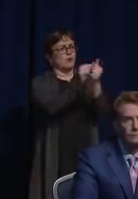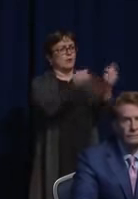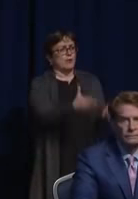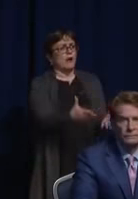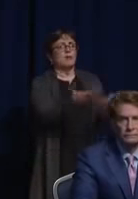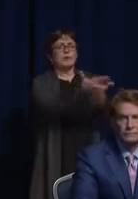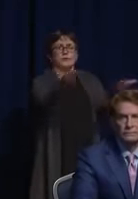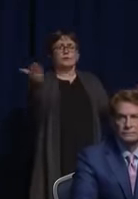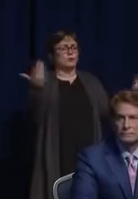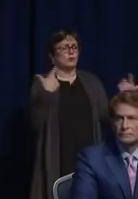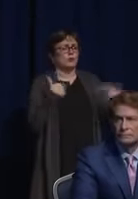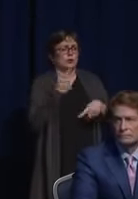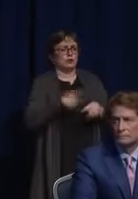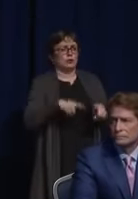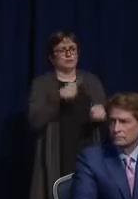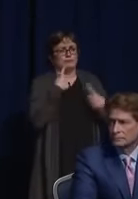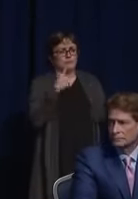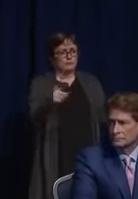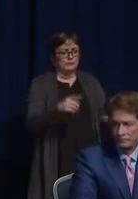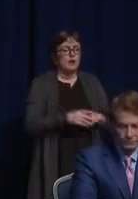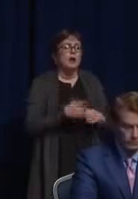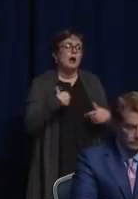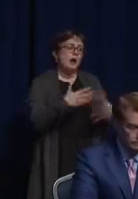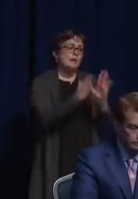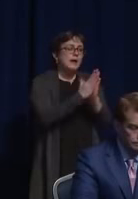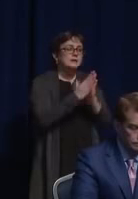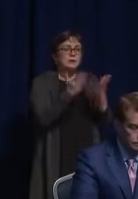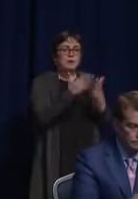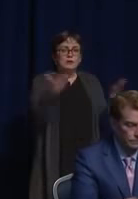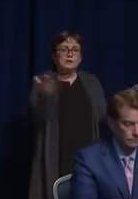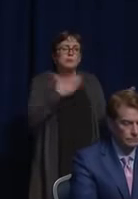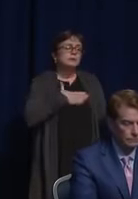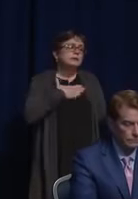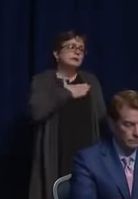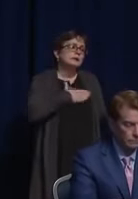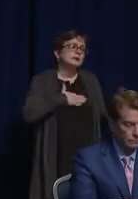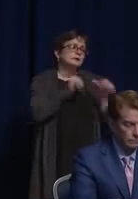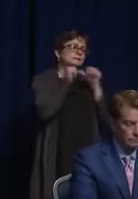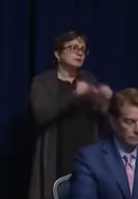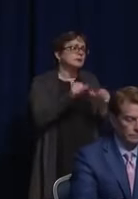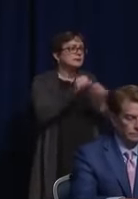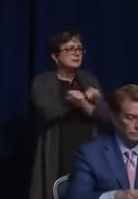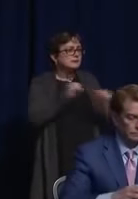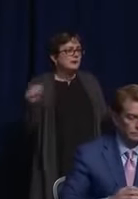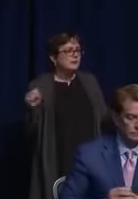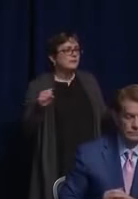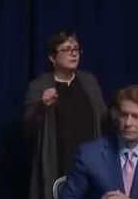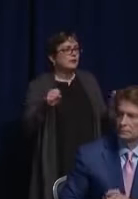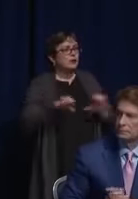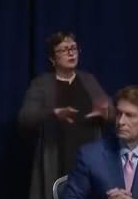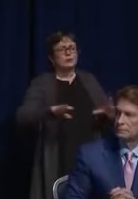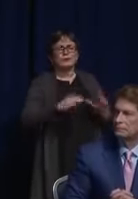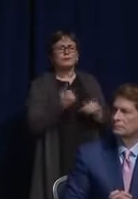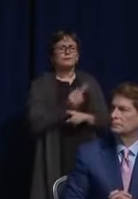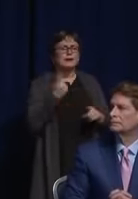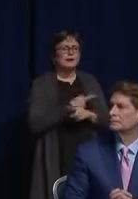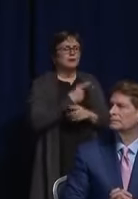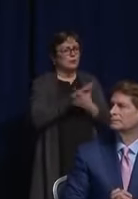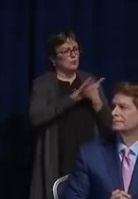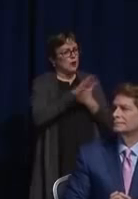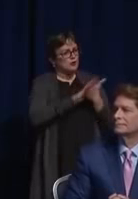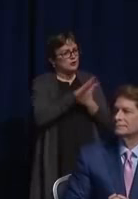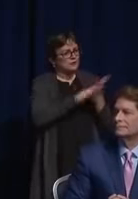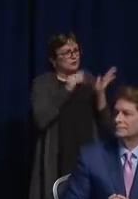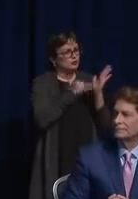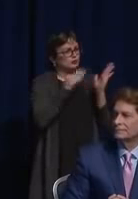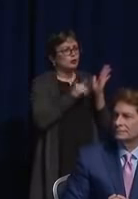efforts. I ask everyone to stay safe, to keep doing the basics, washing hands for 20 seconds with soap and